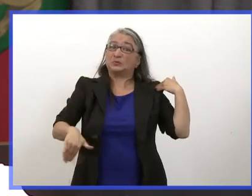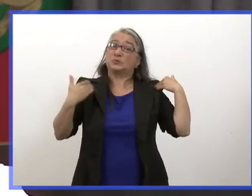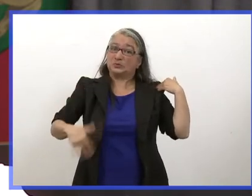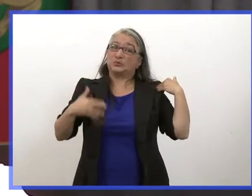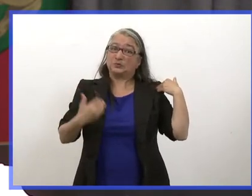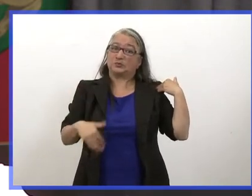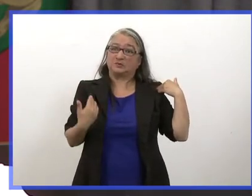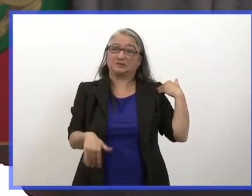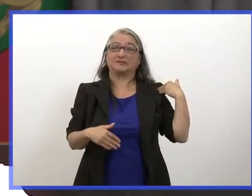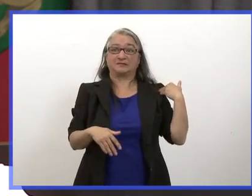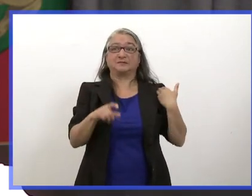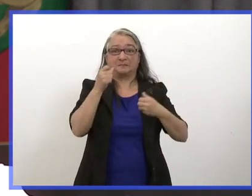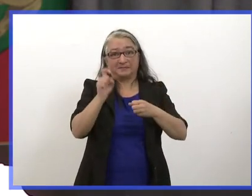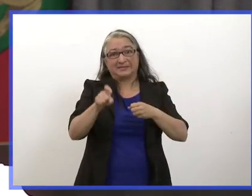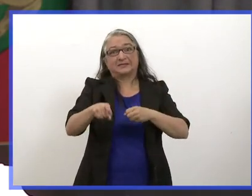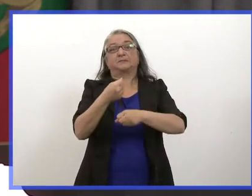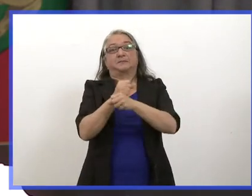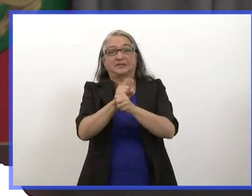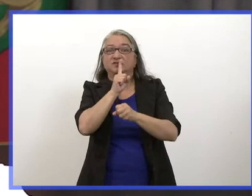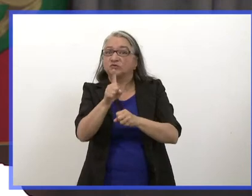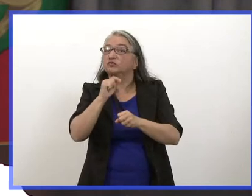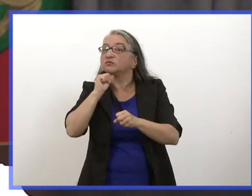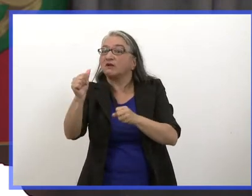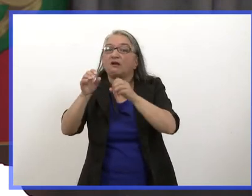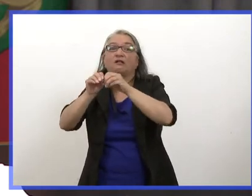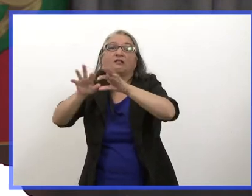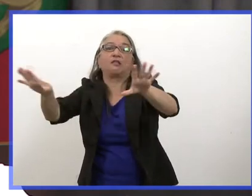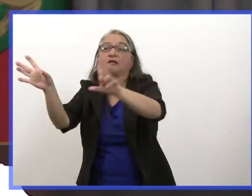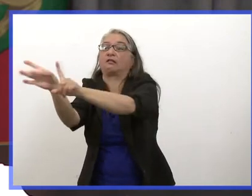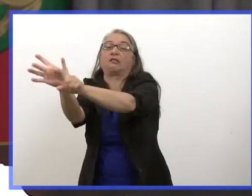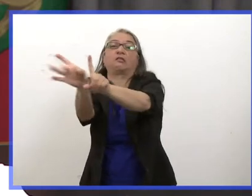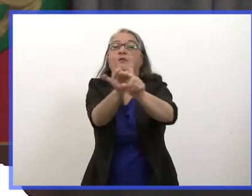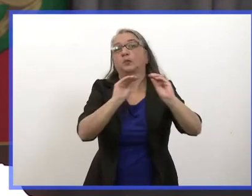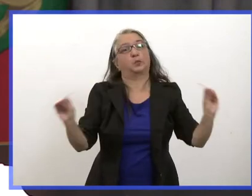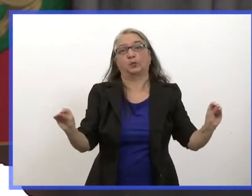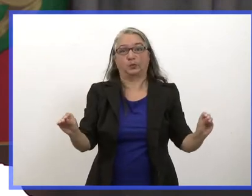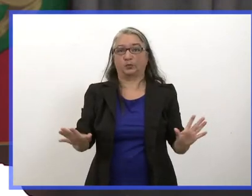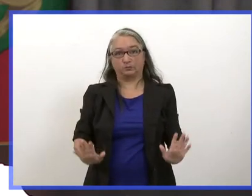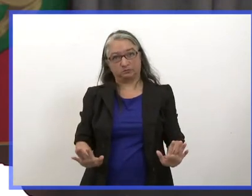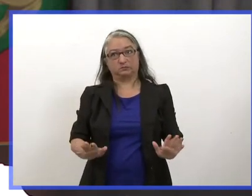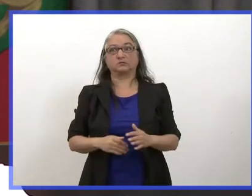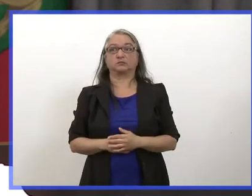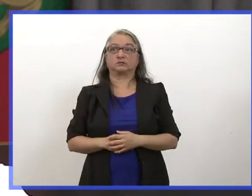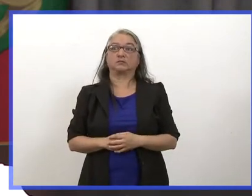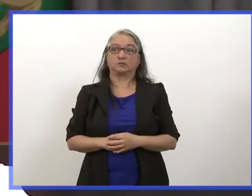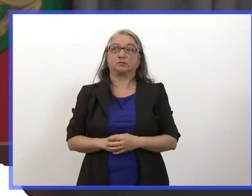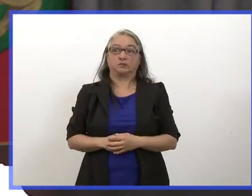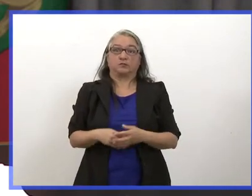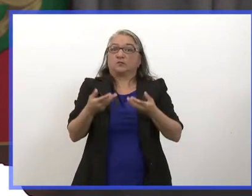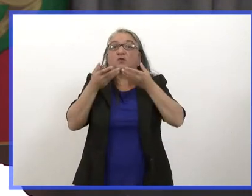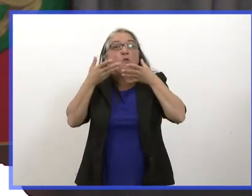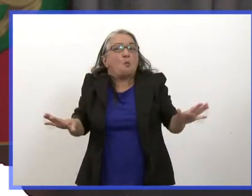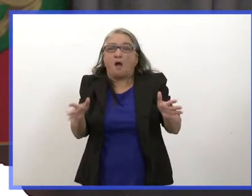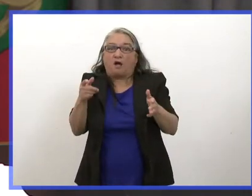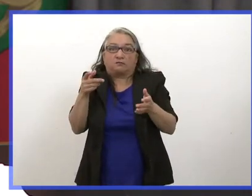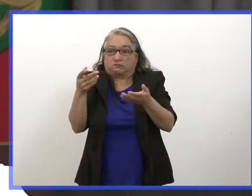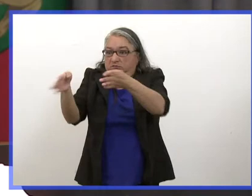business continuity and prevent the risk of closure. We know we have to take stronger action to help protect the health